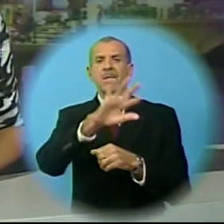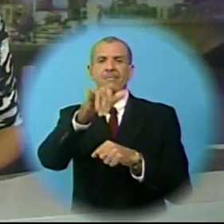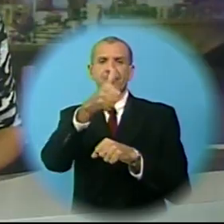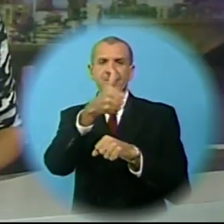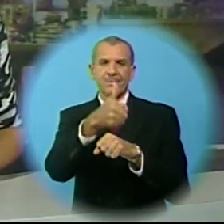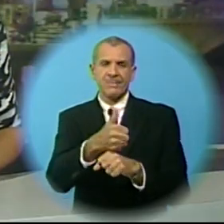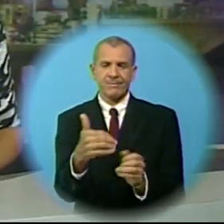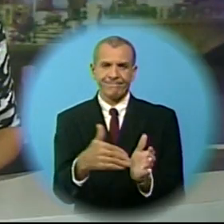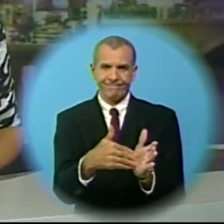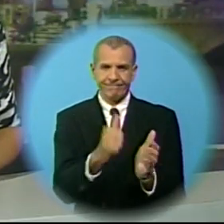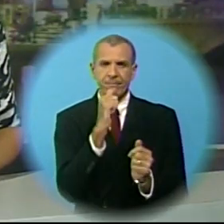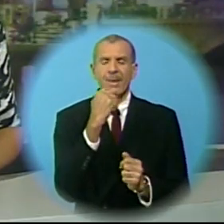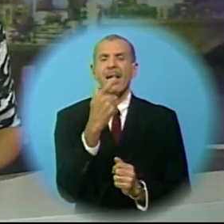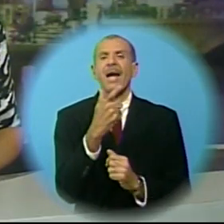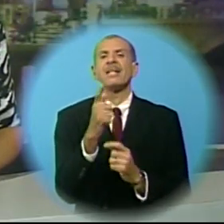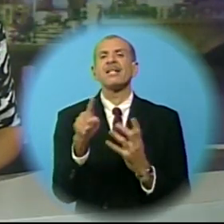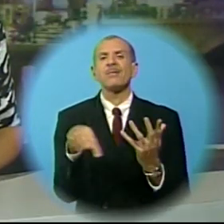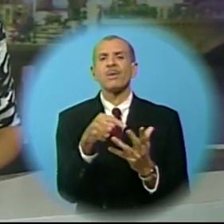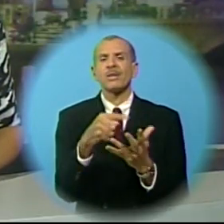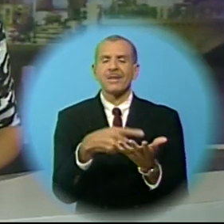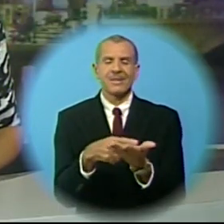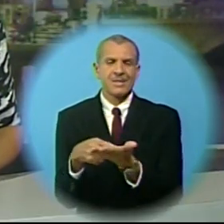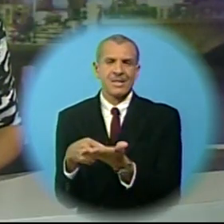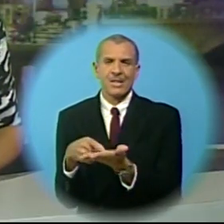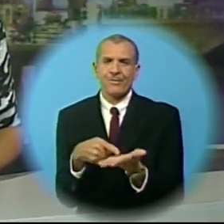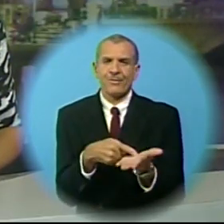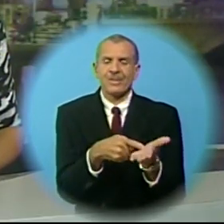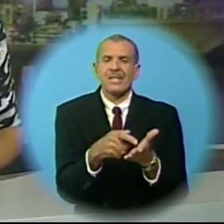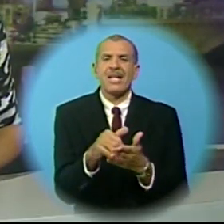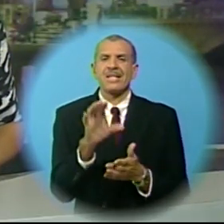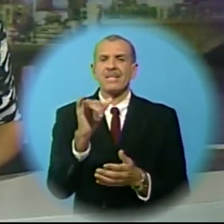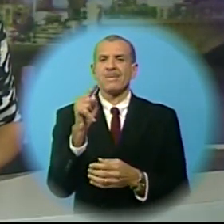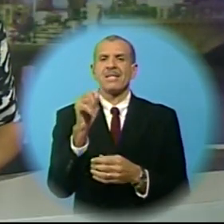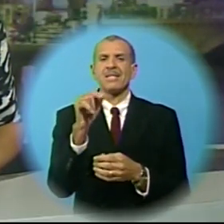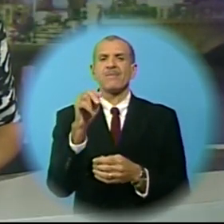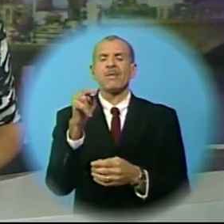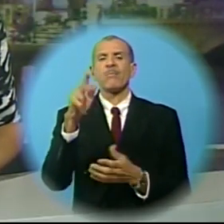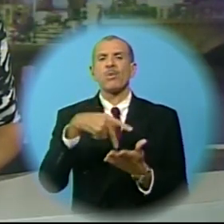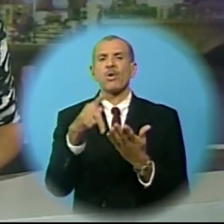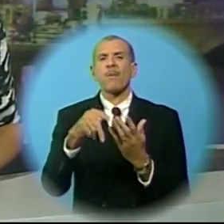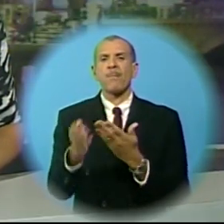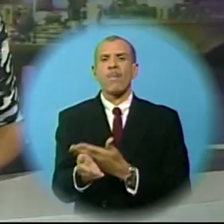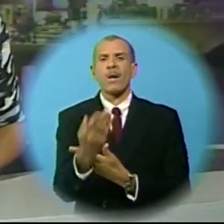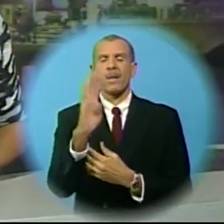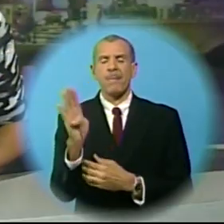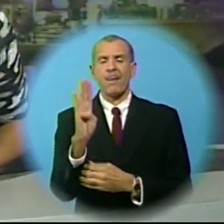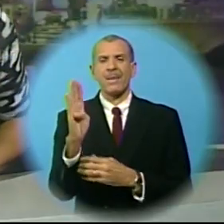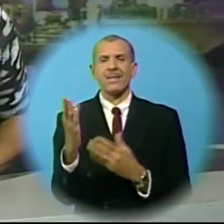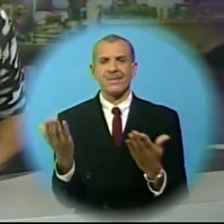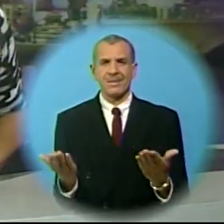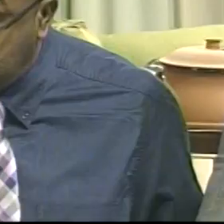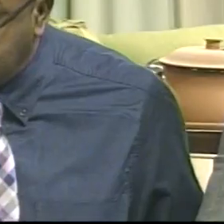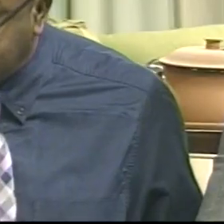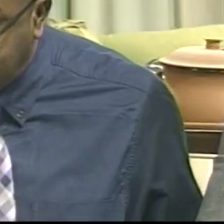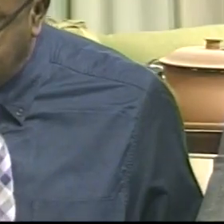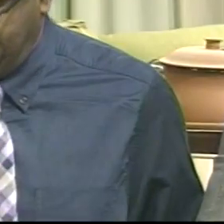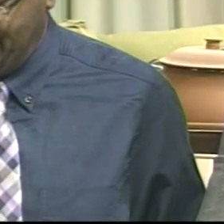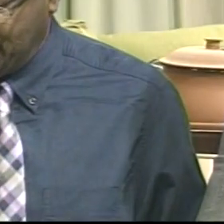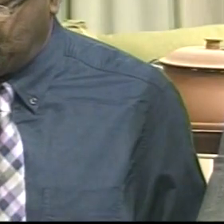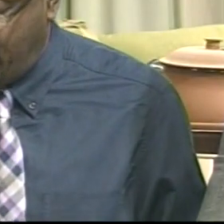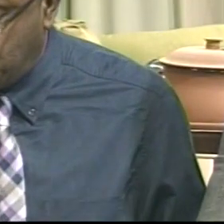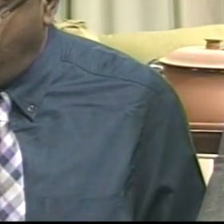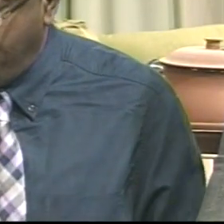reintroduced. Mr. Farley was among the guests discussing the issue on CBC TV8's program Morning Barbados this morning. In the United